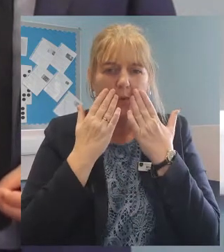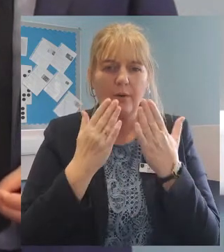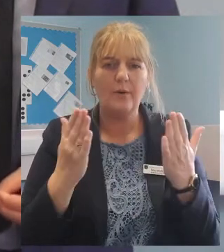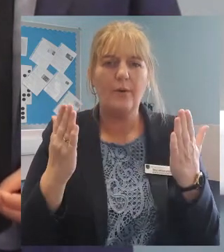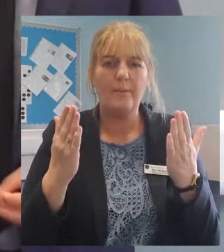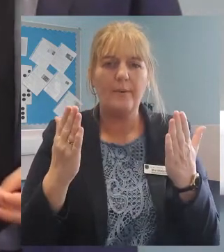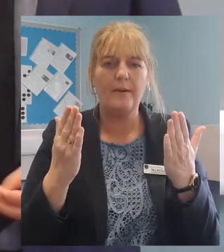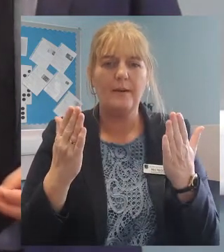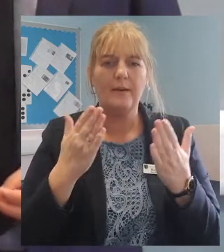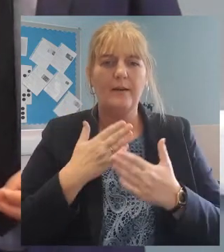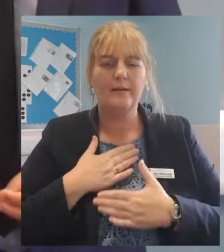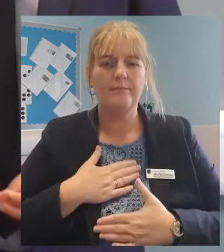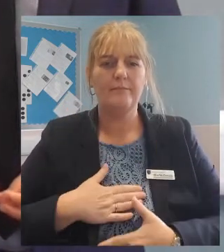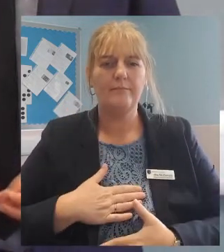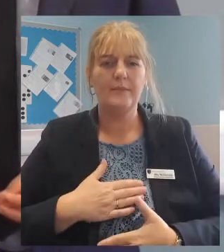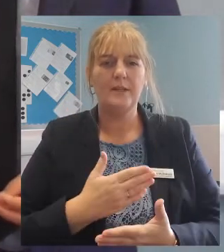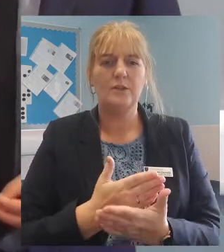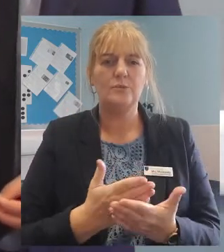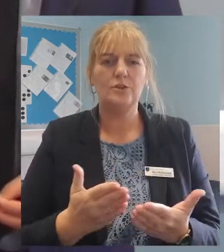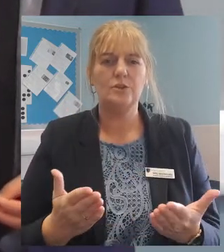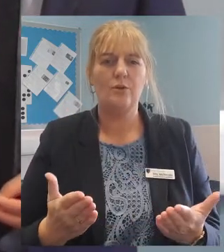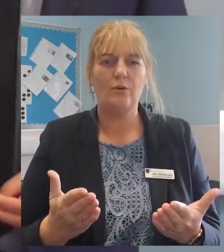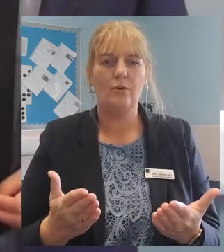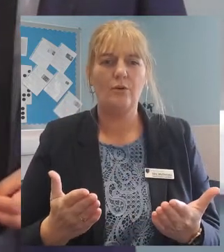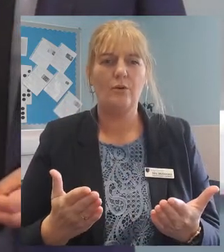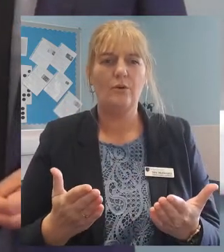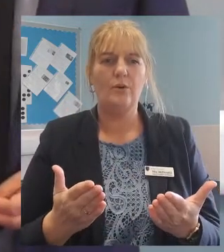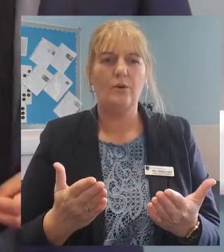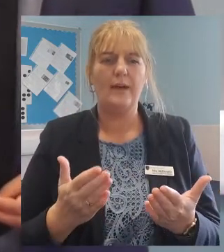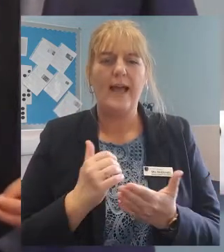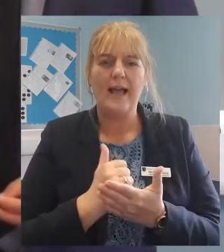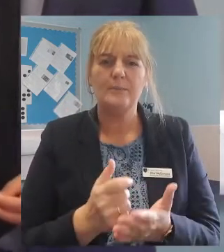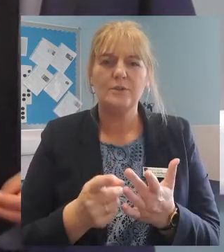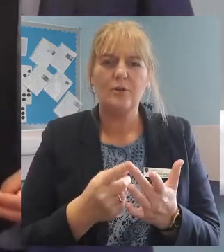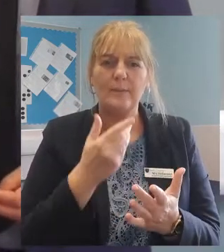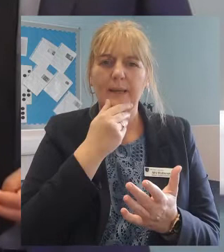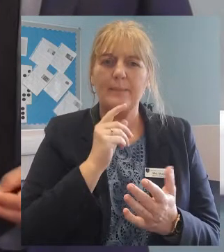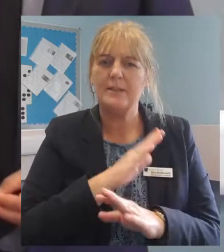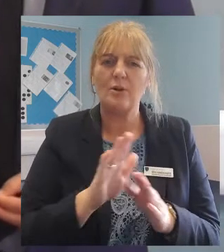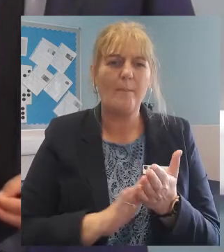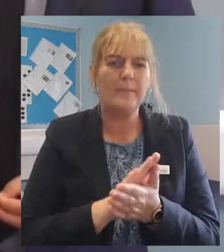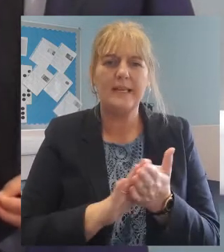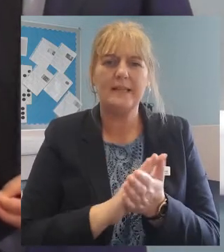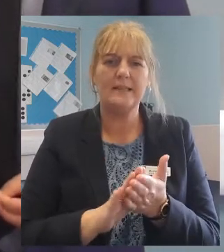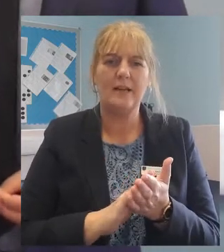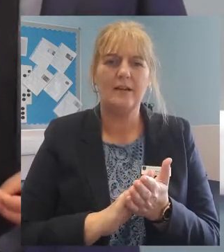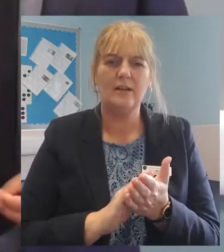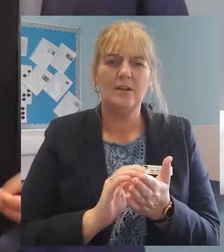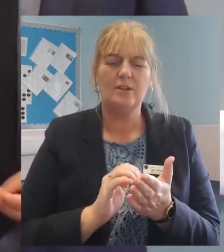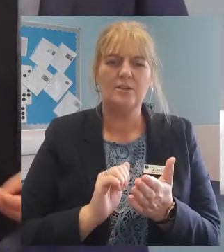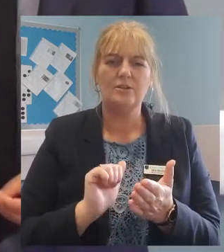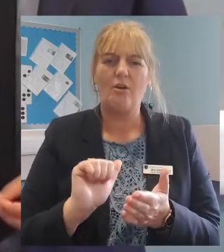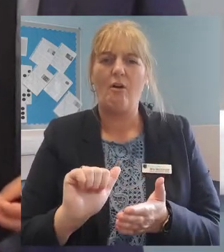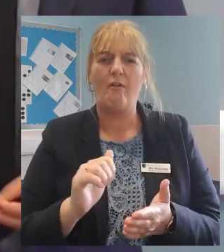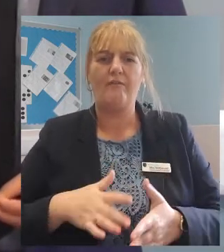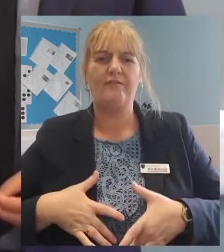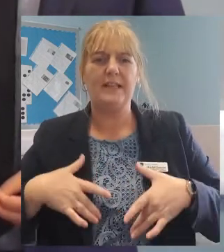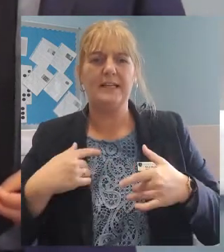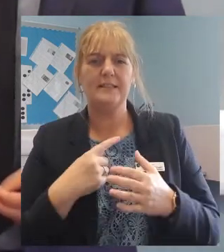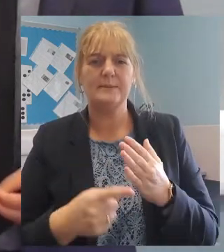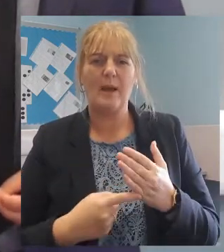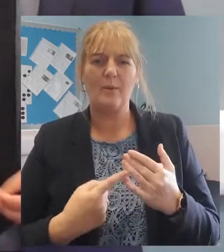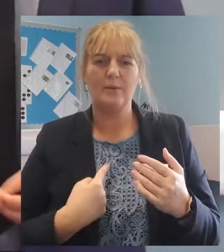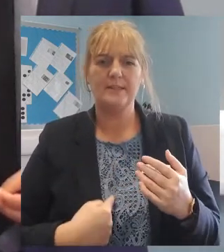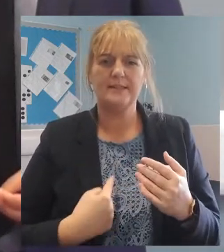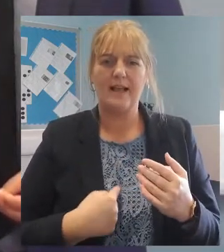does not mean that you have an inferiority complex, that you have a poor image of yourself, that you are not confident, or